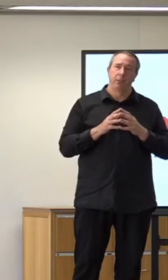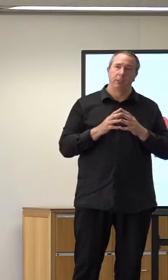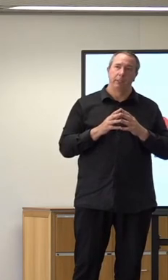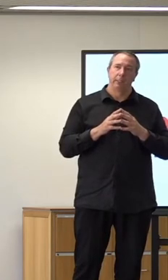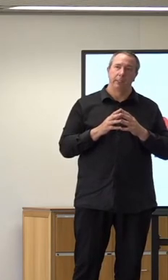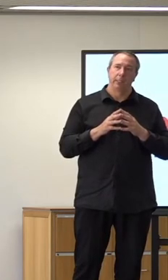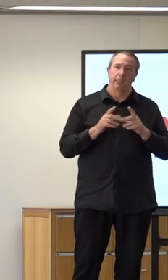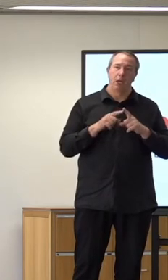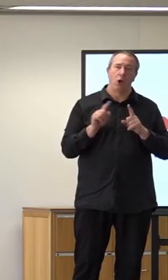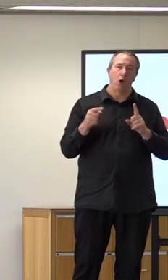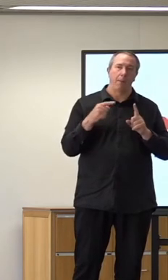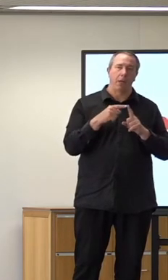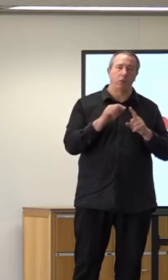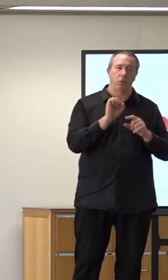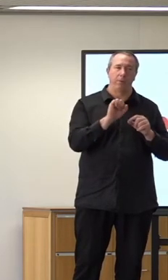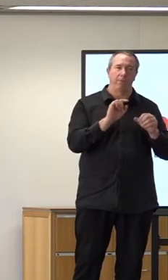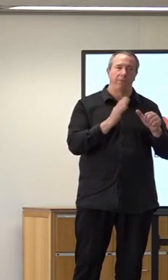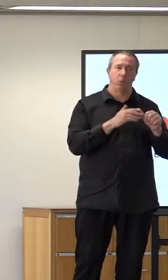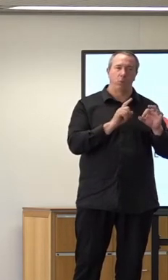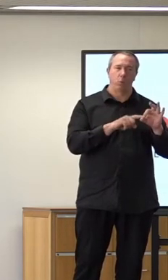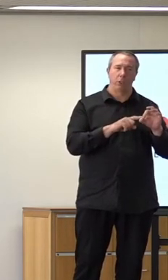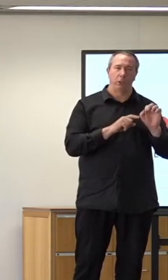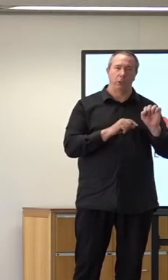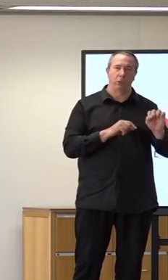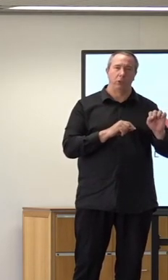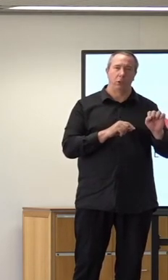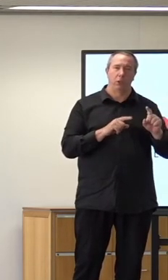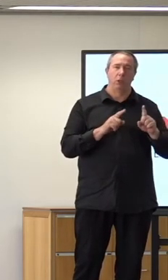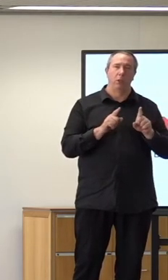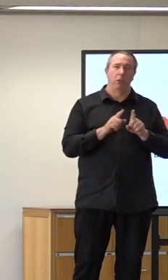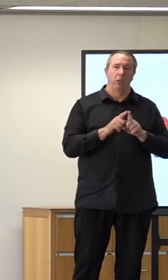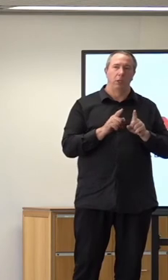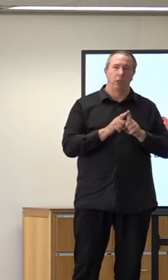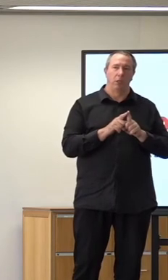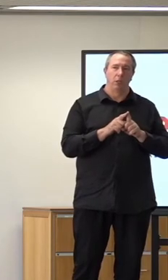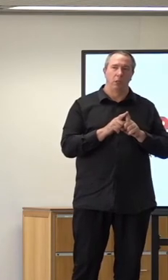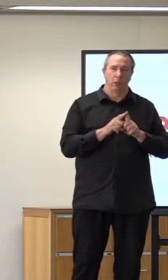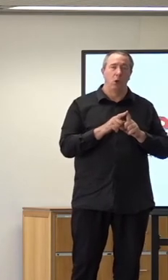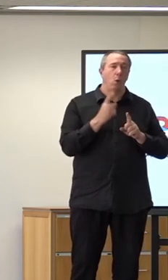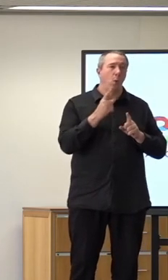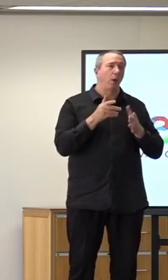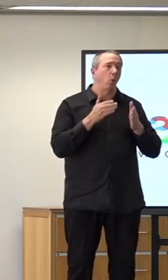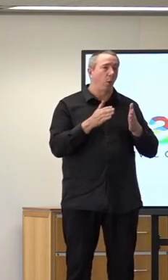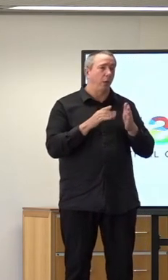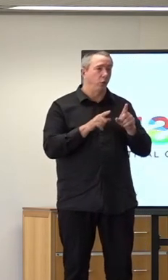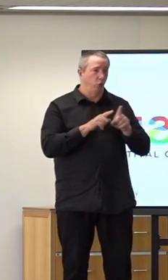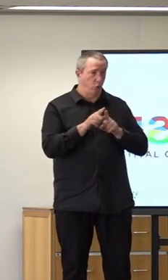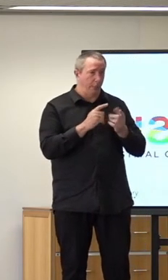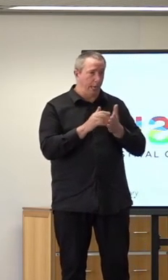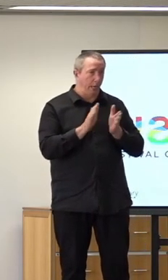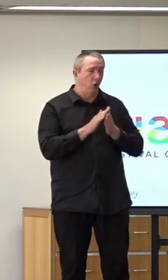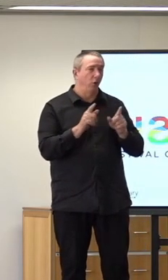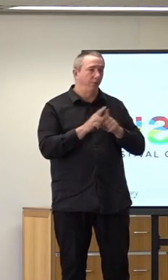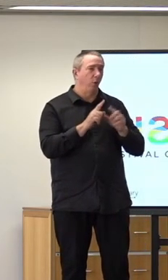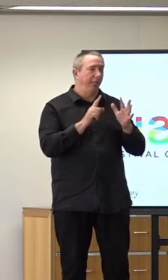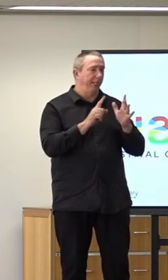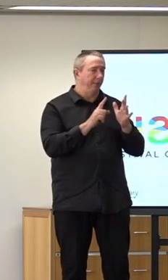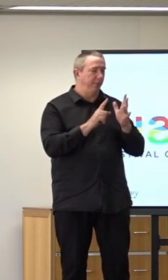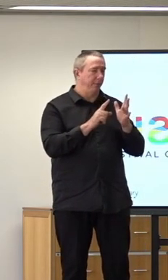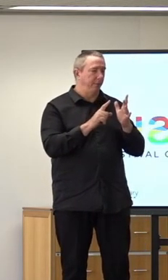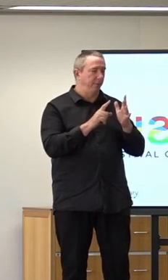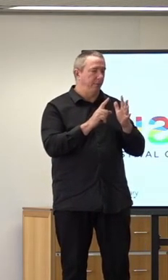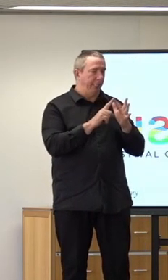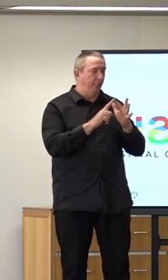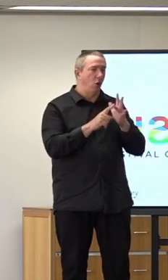Just going back to your first question. A structure or a tool that I think is really important is the idea of an EOI, so a public call